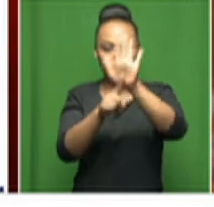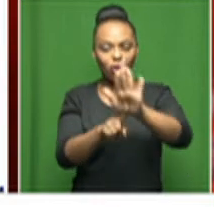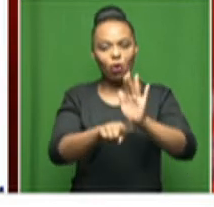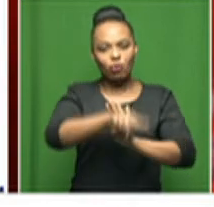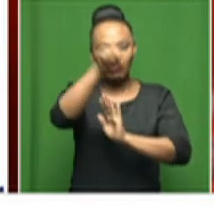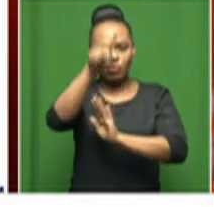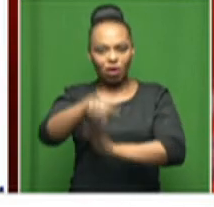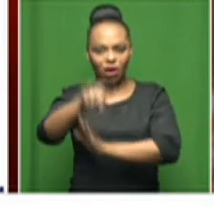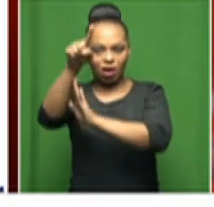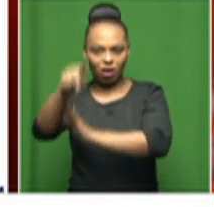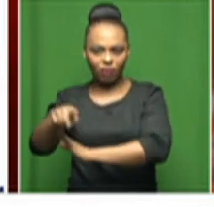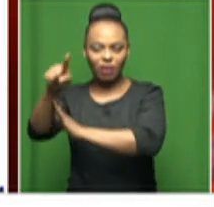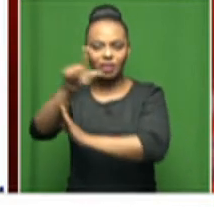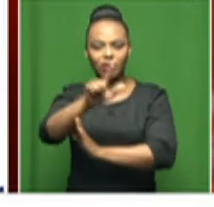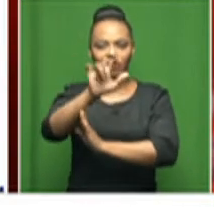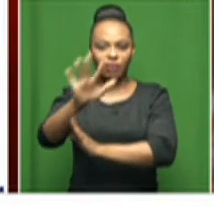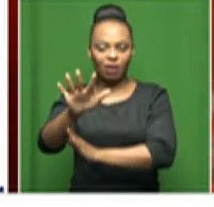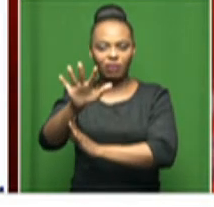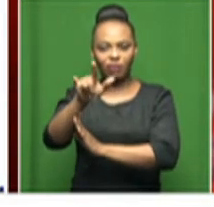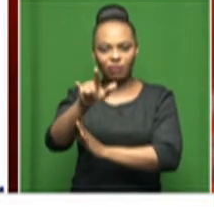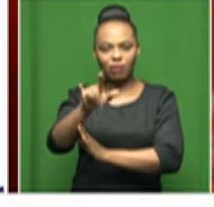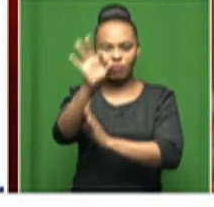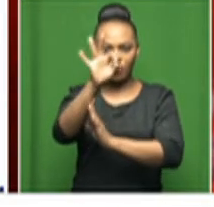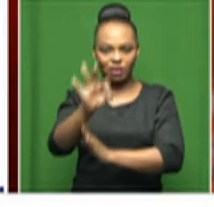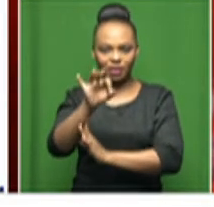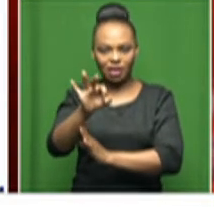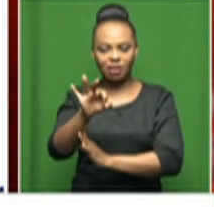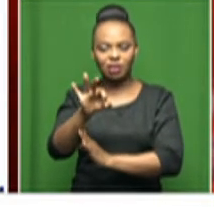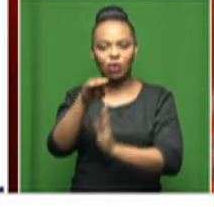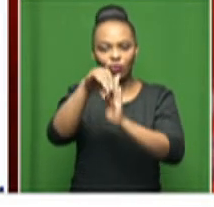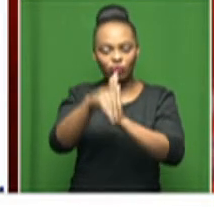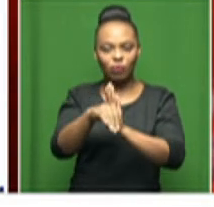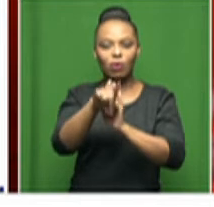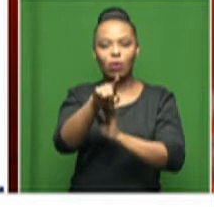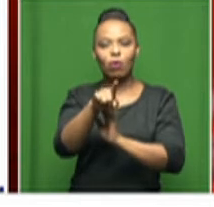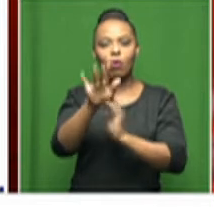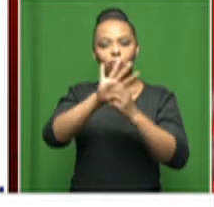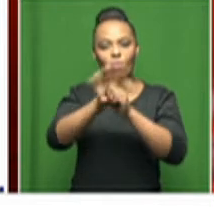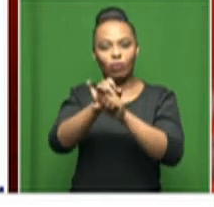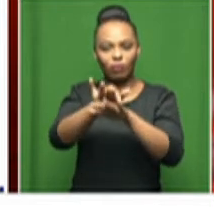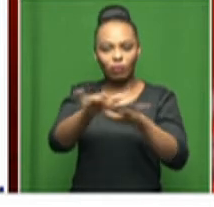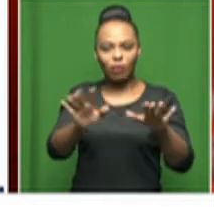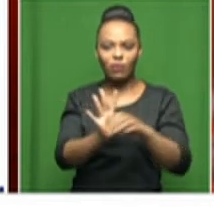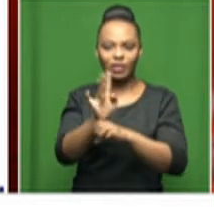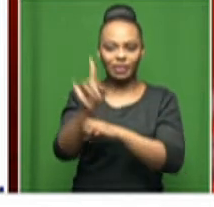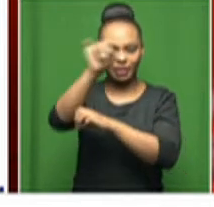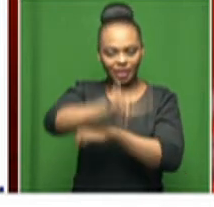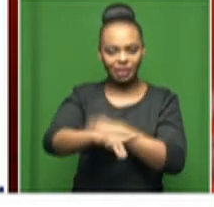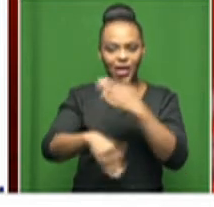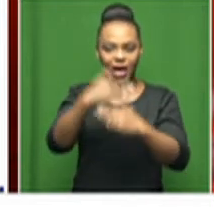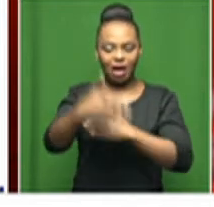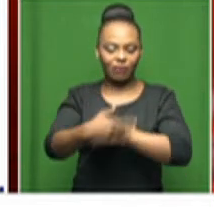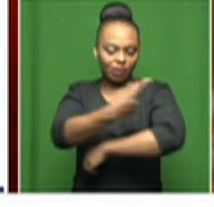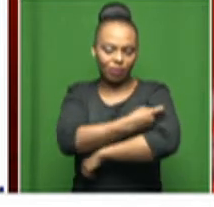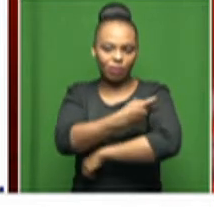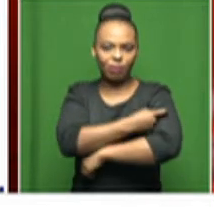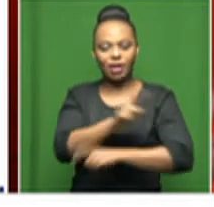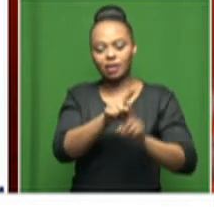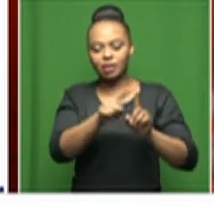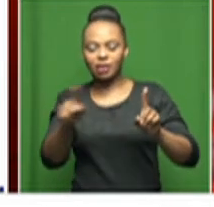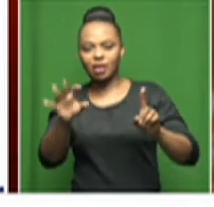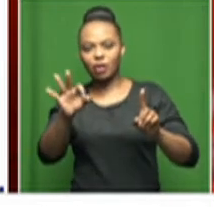we had a 75% reduction of COVID-19 14 days after the first dose of the vaccine until the 31st